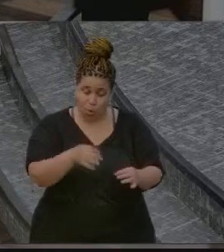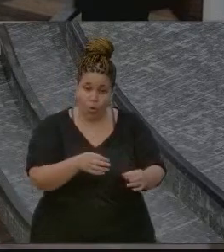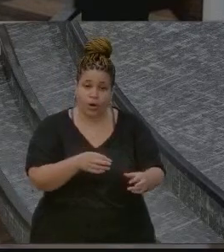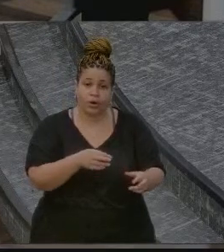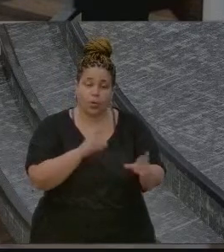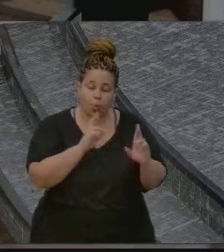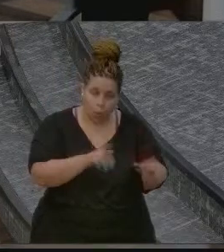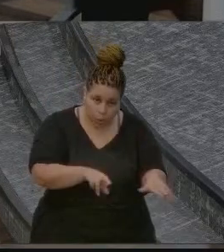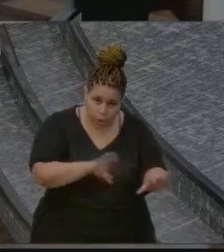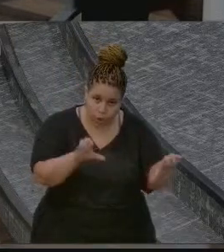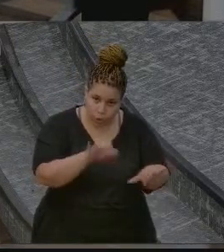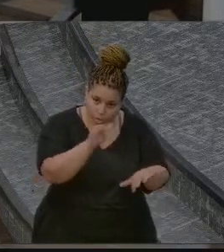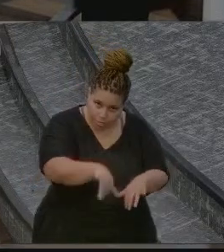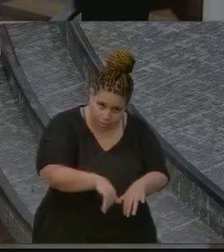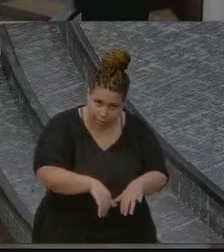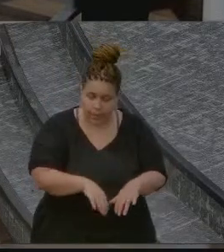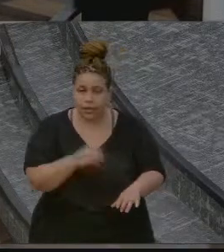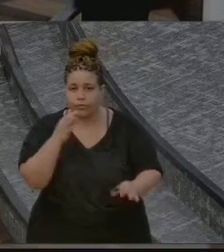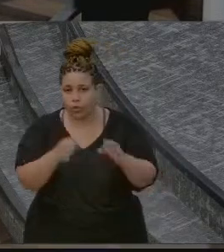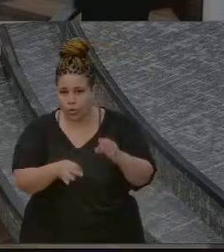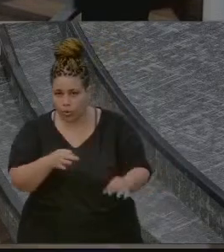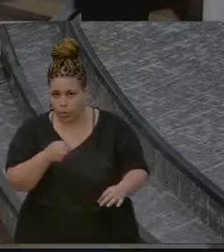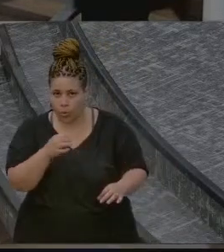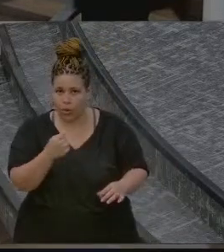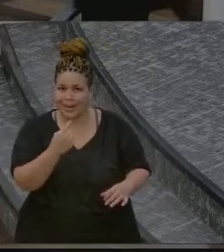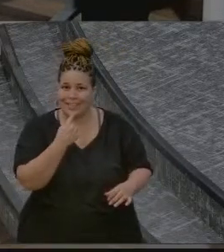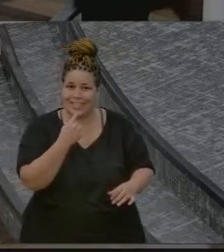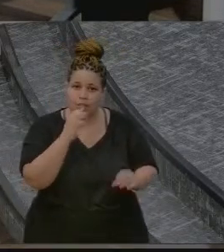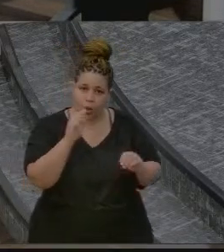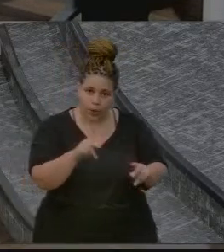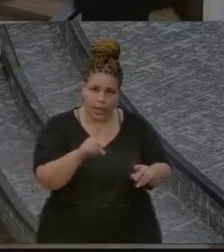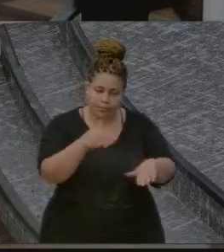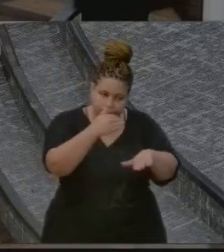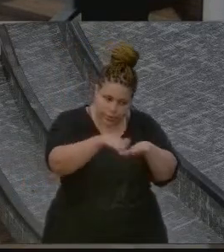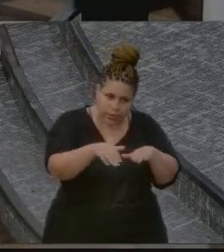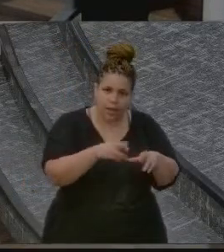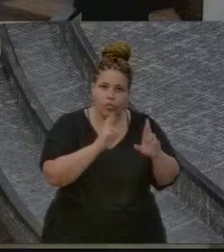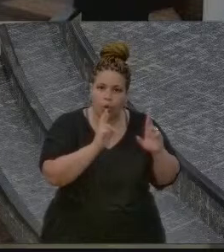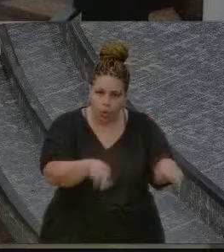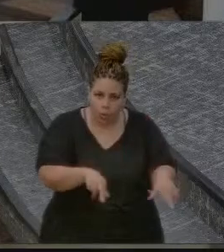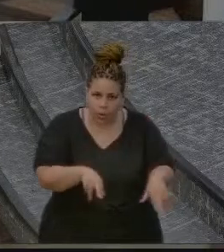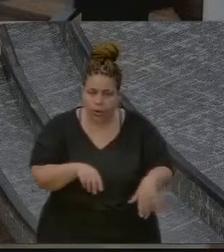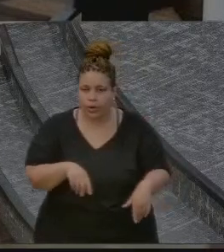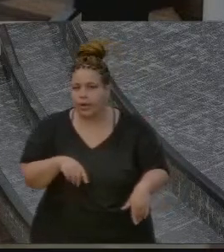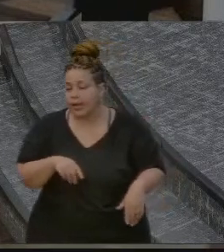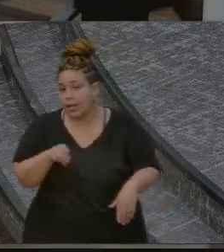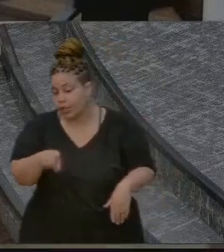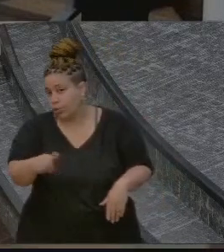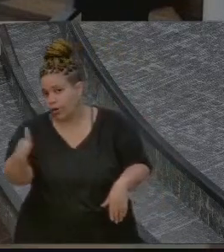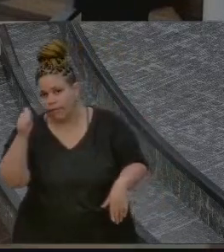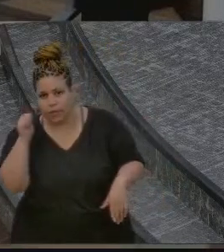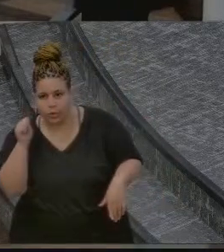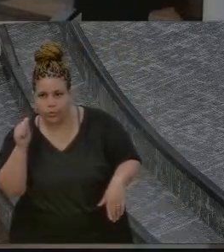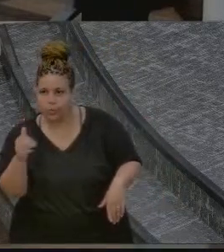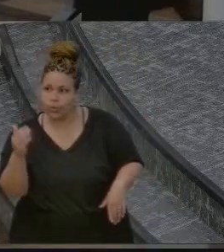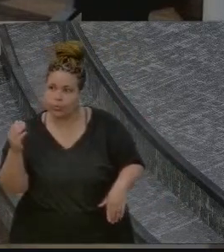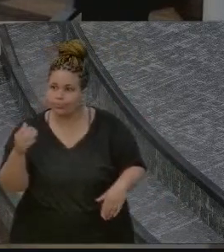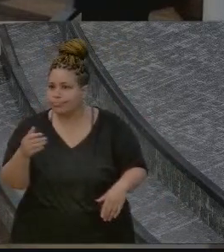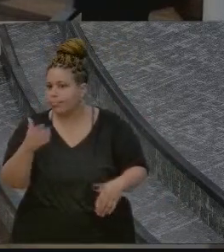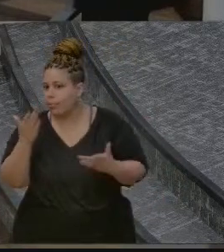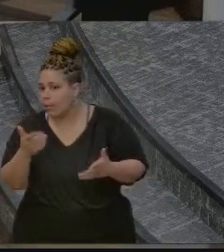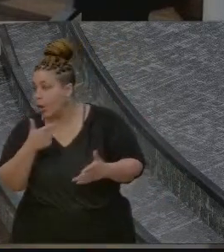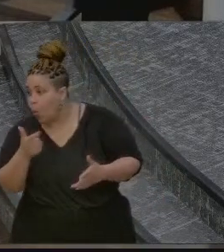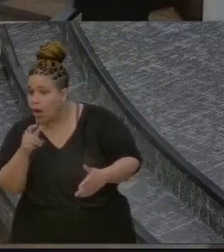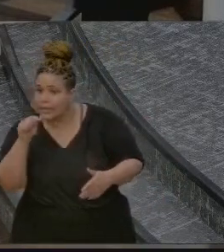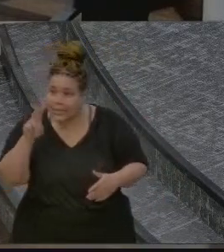order and you still refuse to obey it, then you're in contempt of court. And you know probably from TV what the possible ramifications of